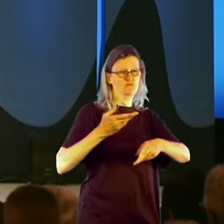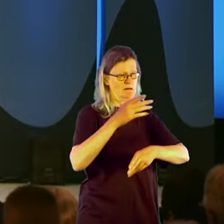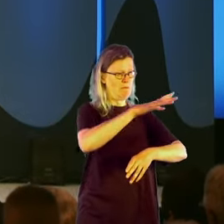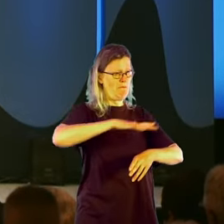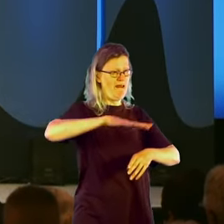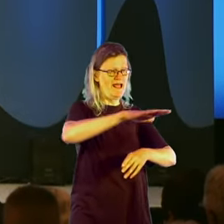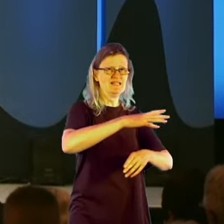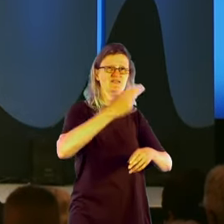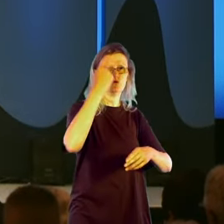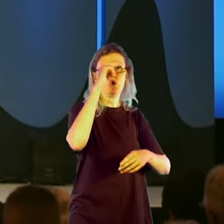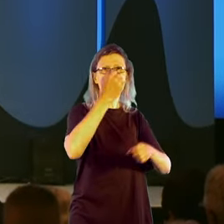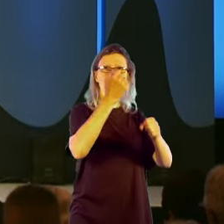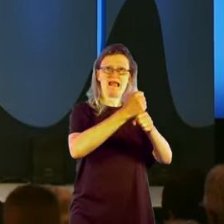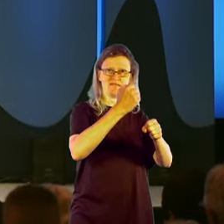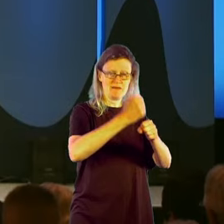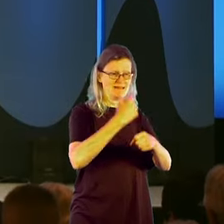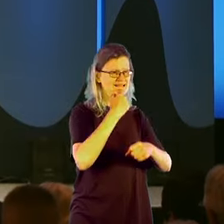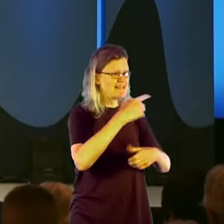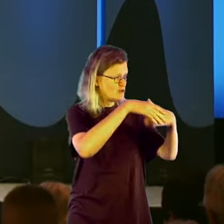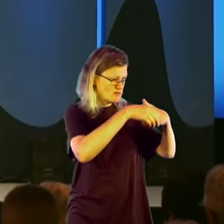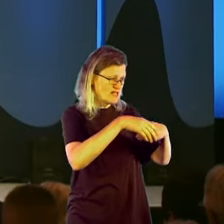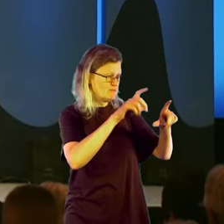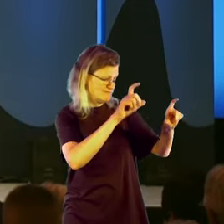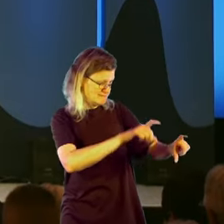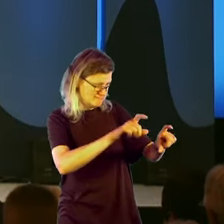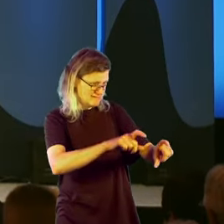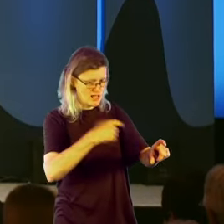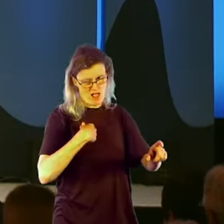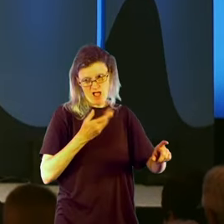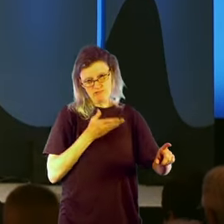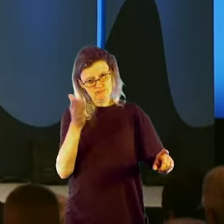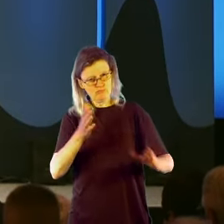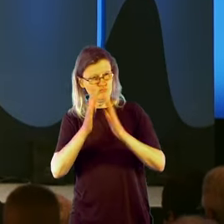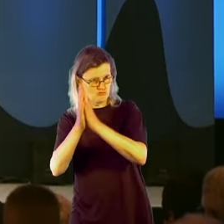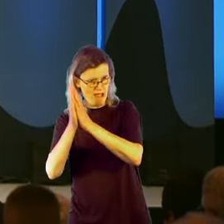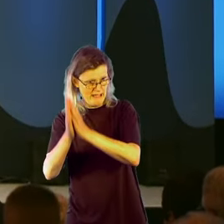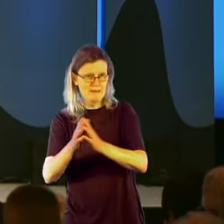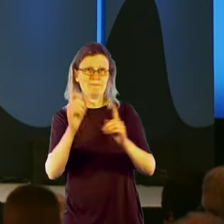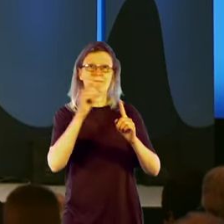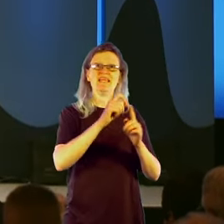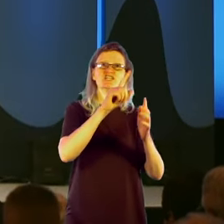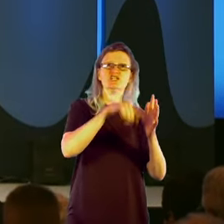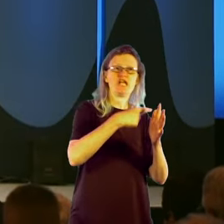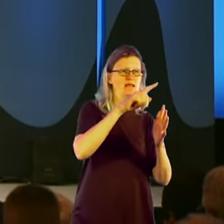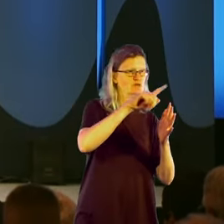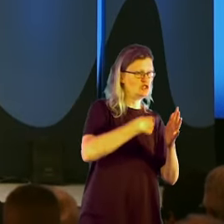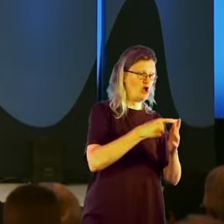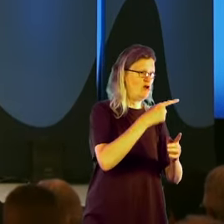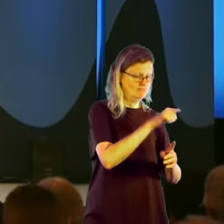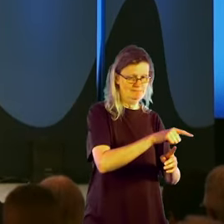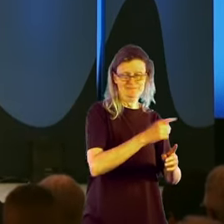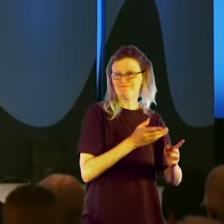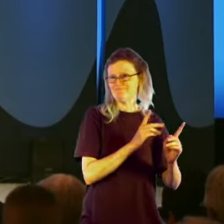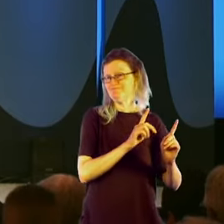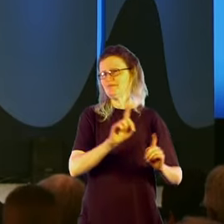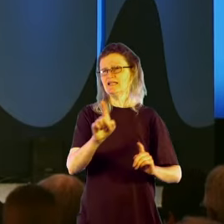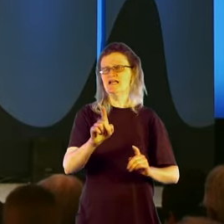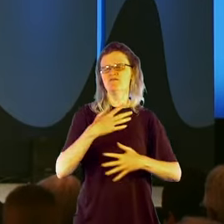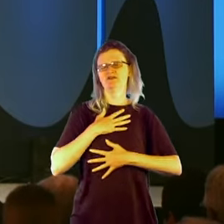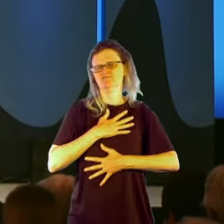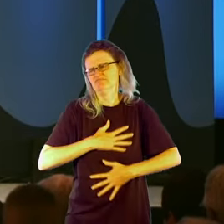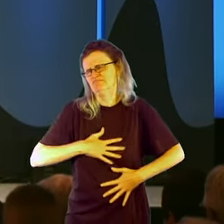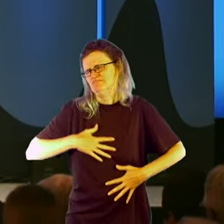Jesus says to his disciples, "Sit here while I pray." He took Peter, James, and John along with him and began to be deeply